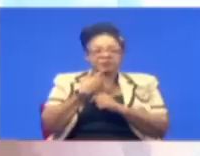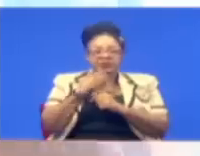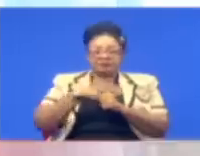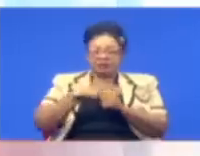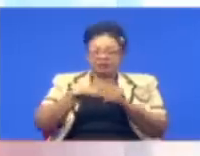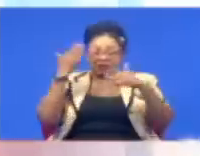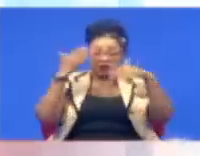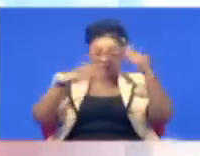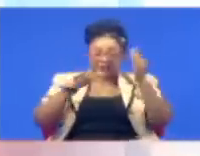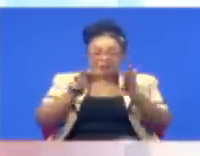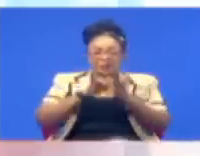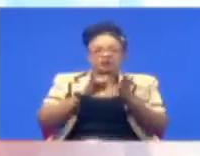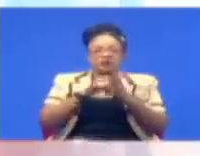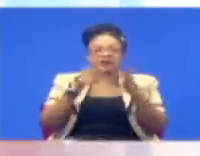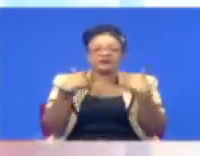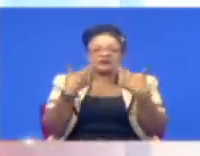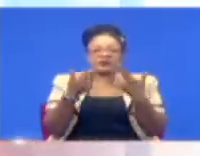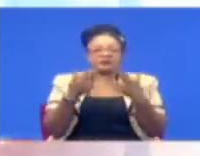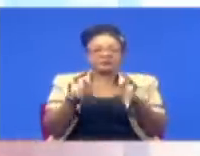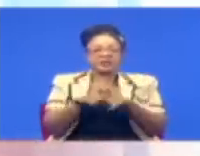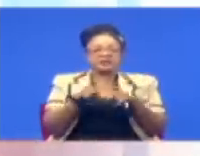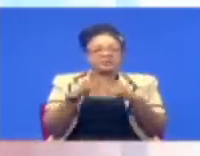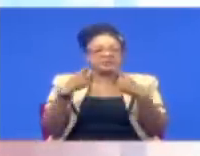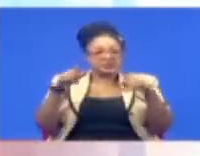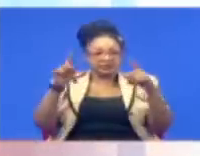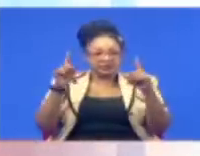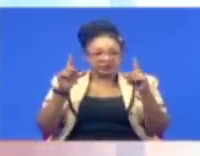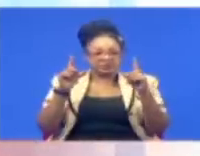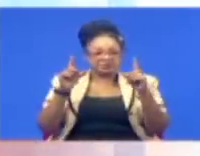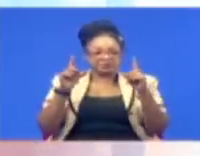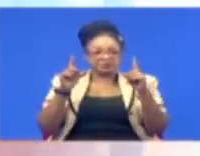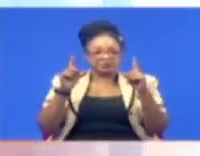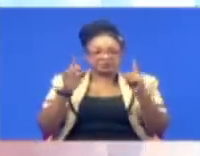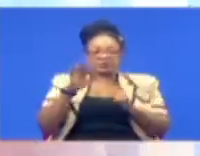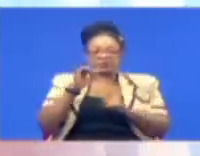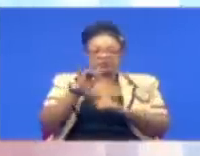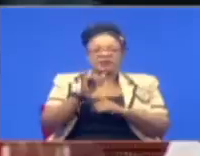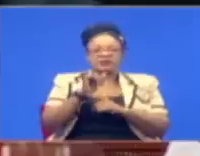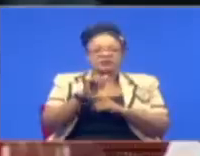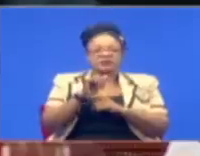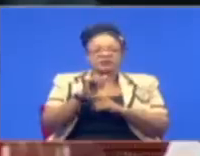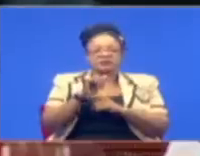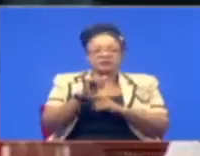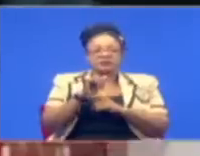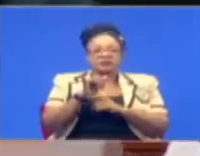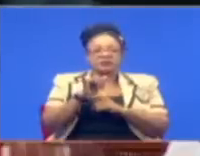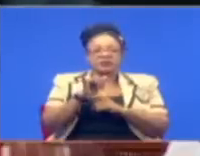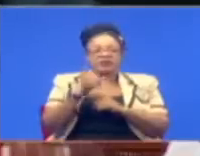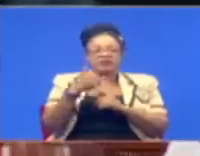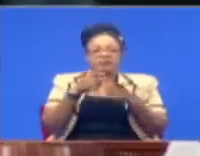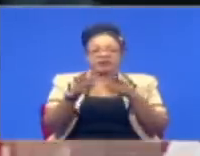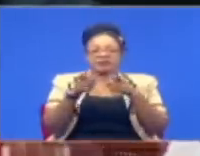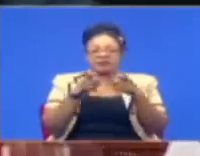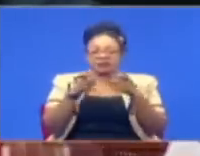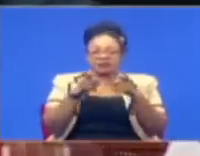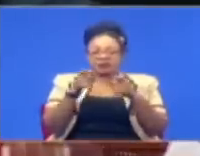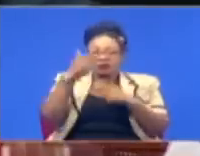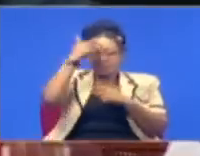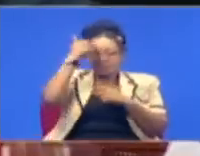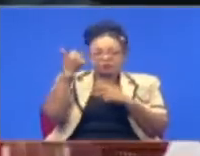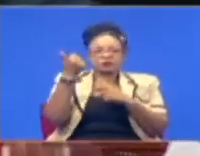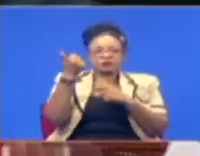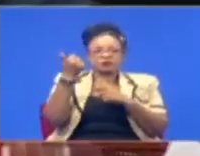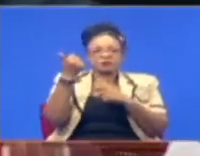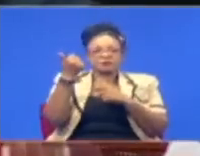that you have referred to as successful, it is a career that I've managed because of